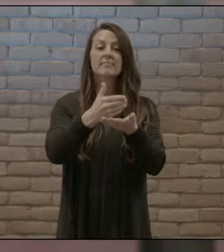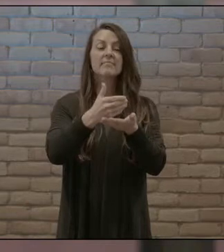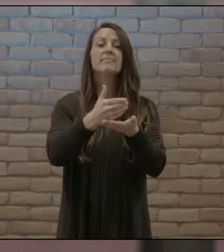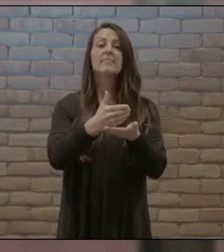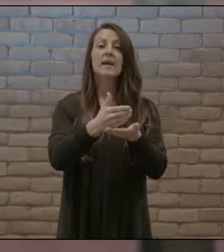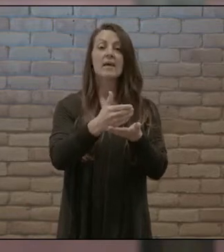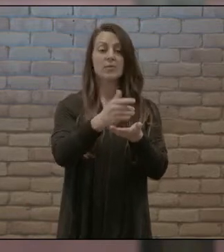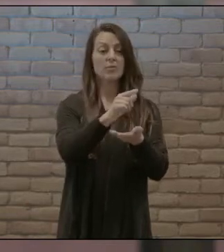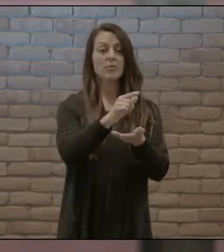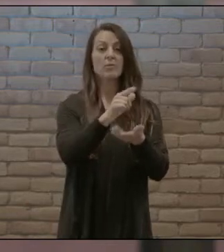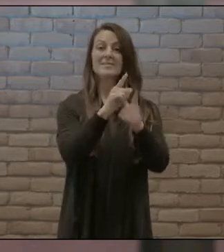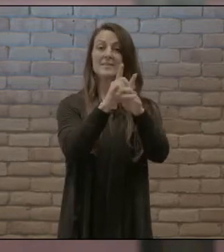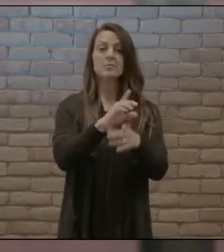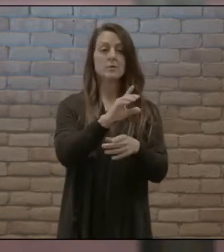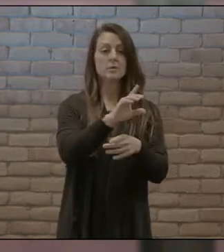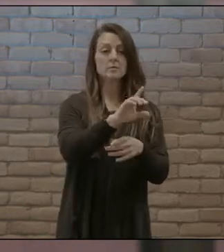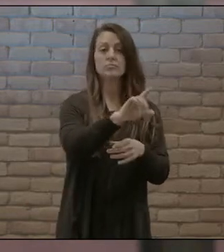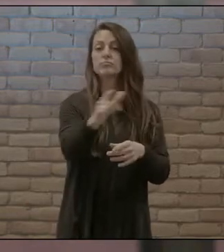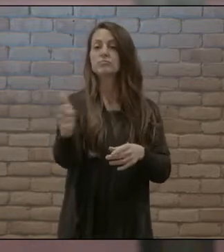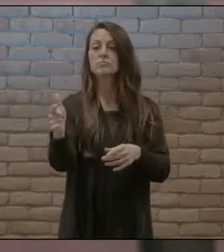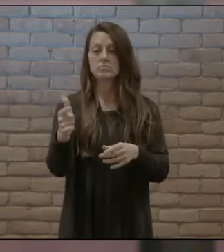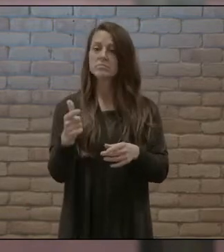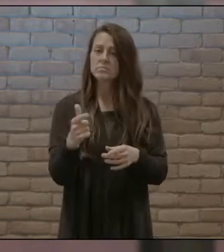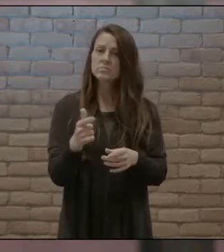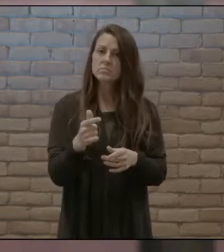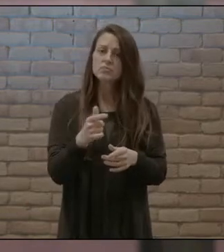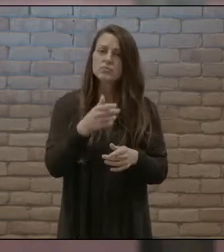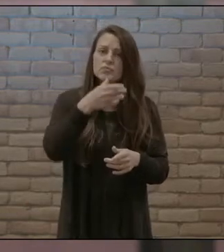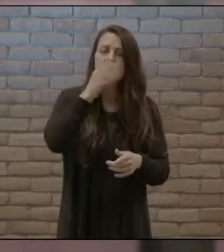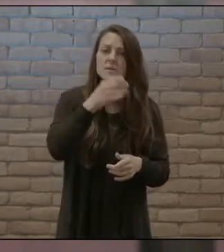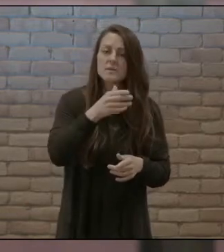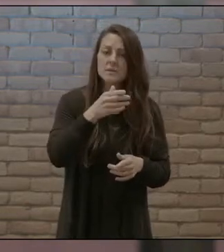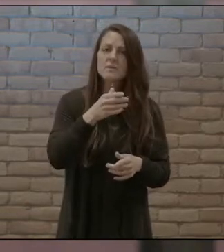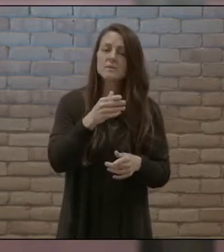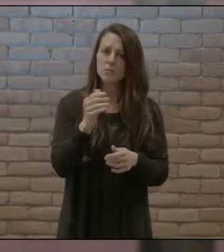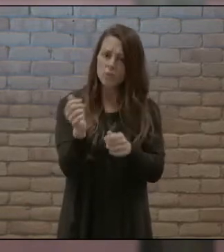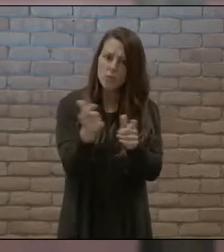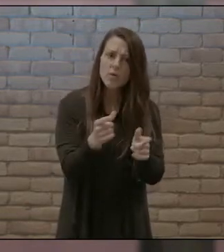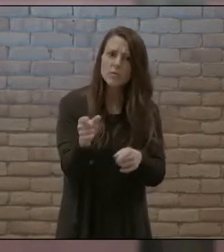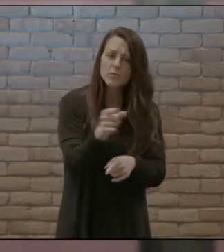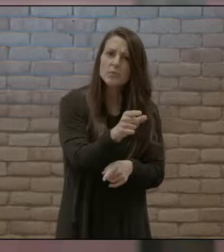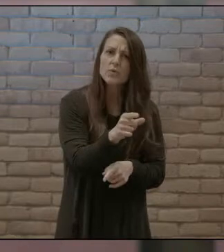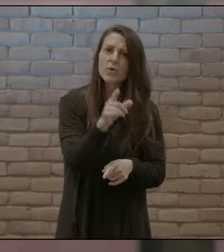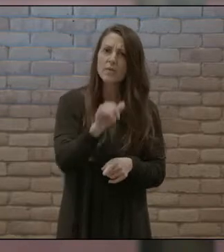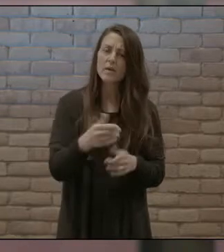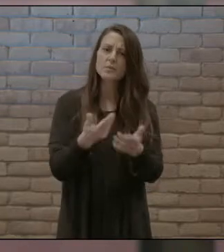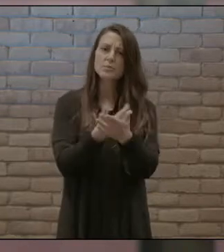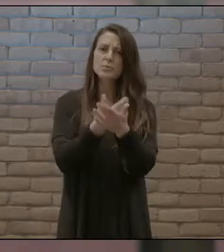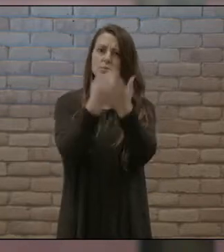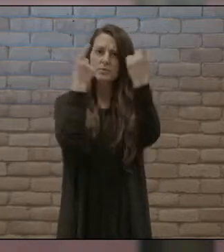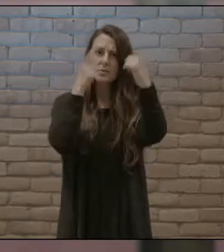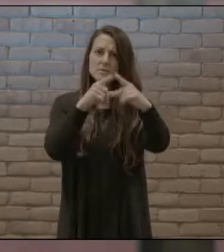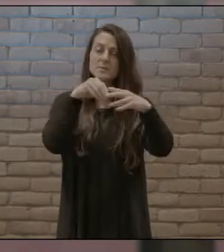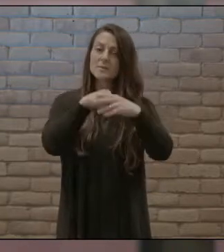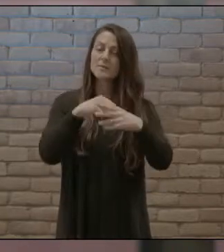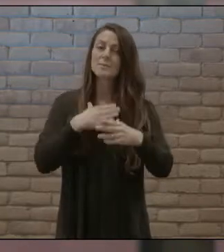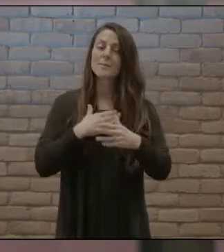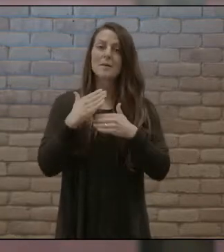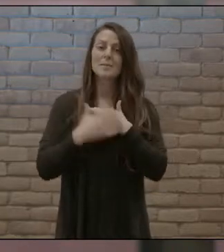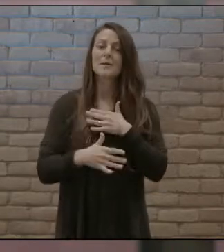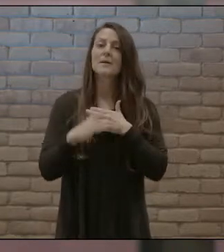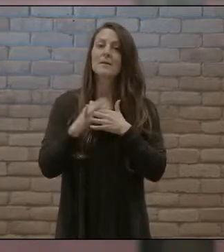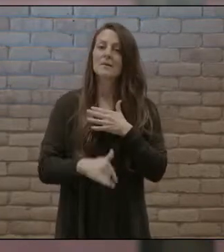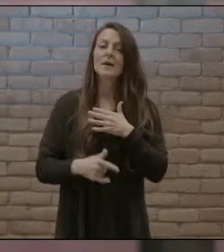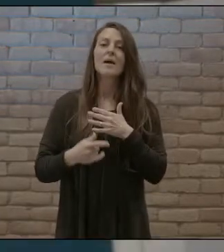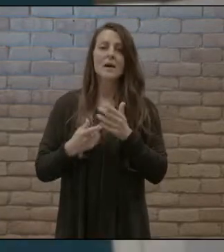he gave it to them, saying, "Drink of it, all of you. This cup is the New Testament in my blood, which is shed